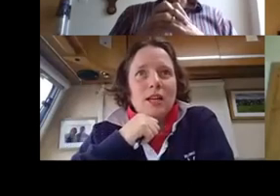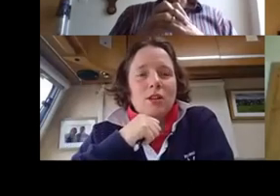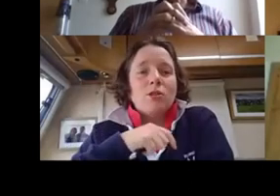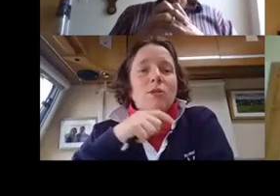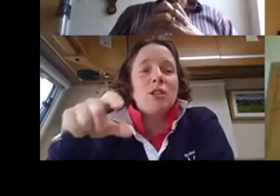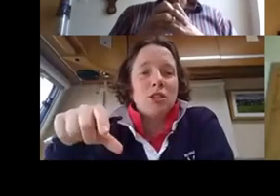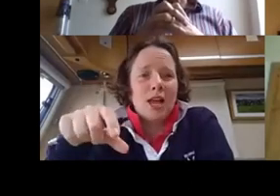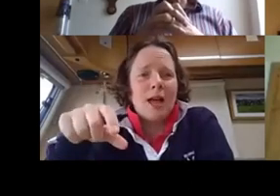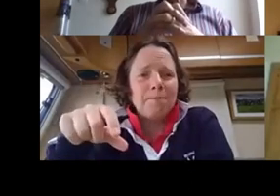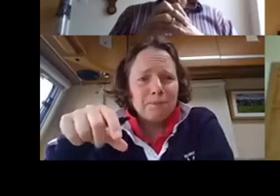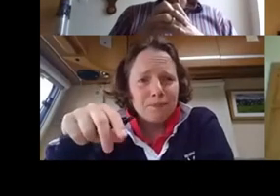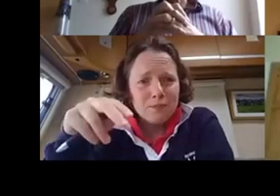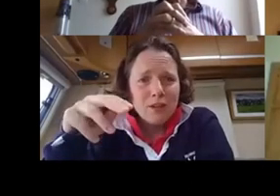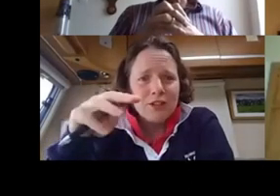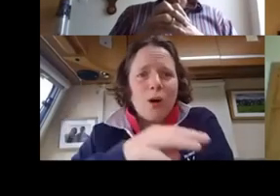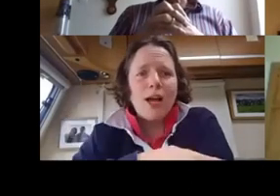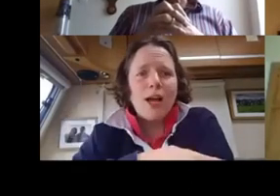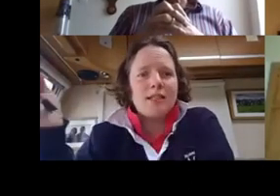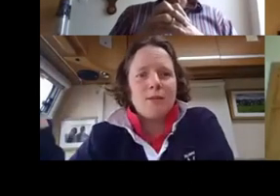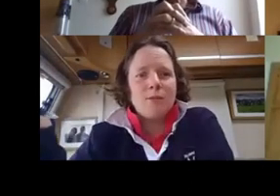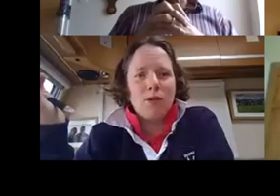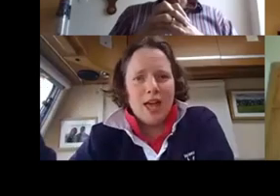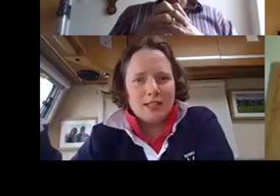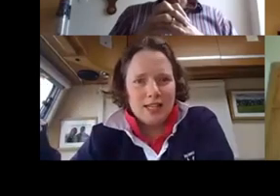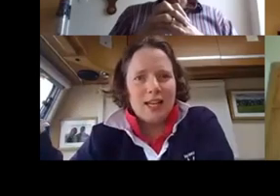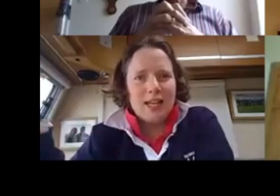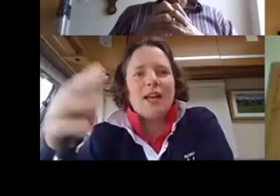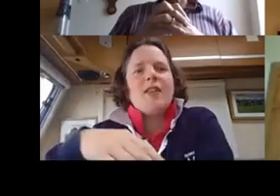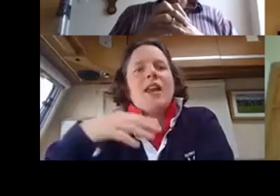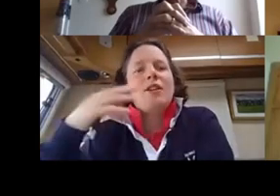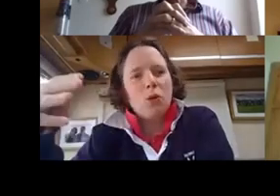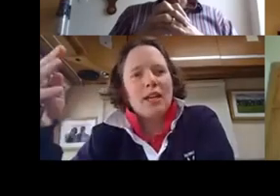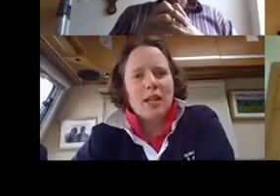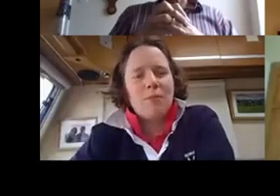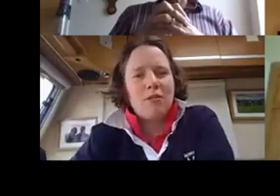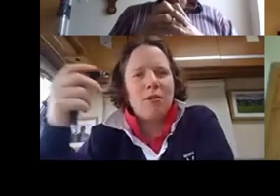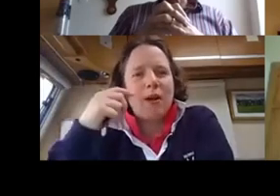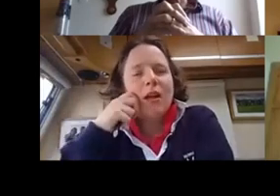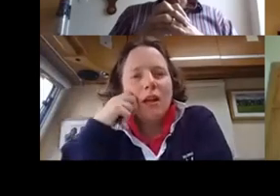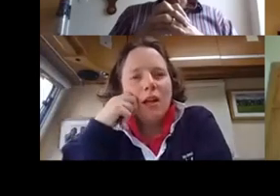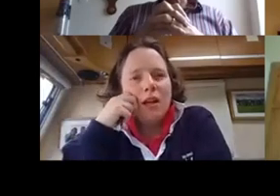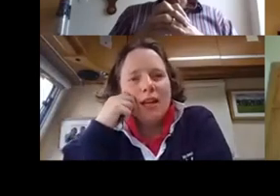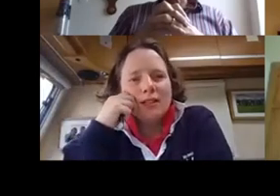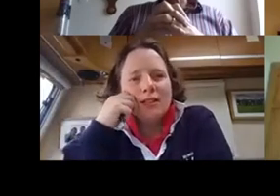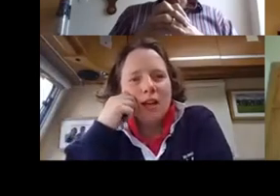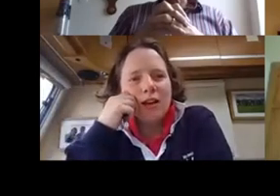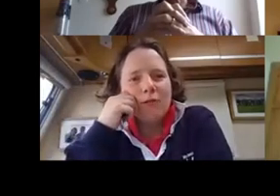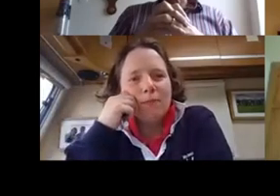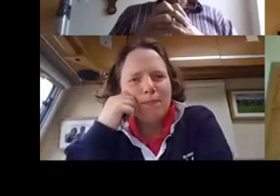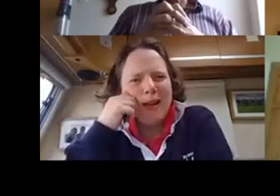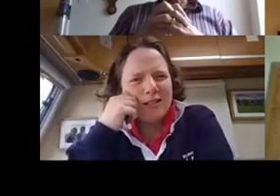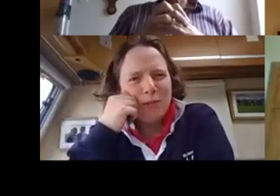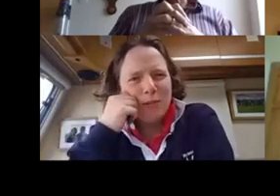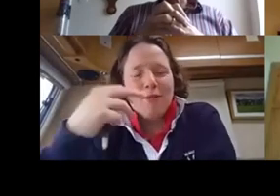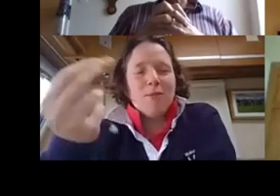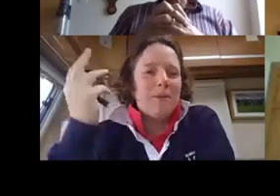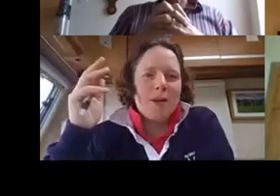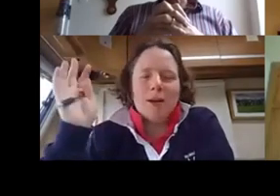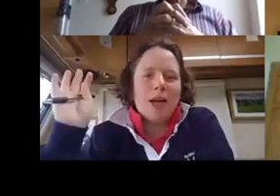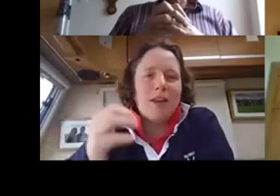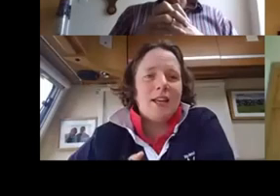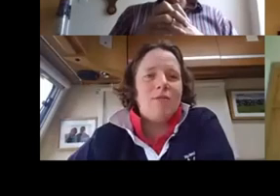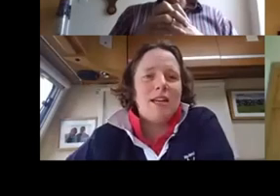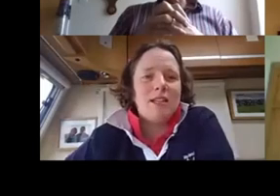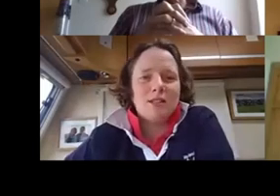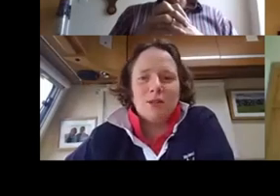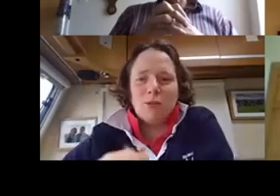using the screen share, so I can see what they're seeing and then talking them through it, is the kind of best way for me. But